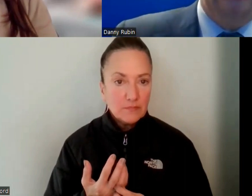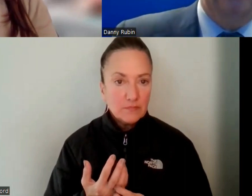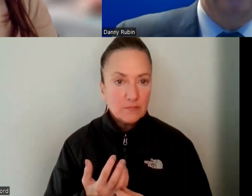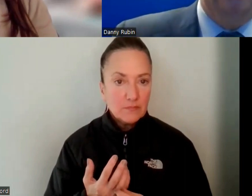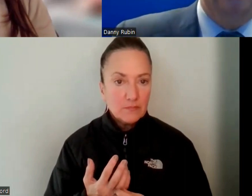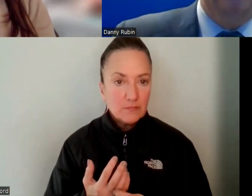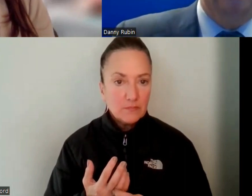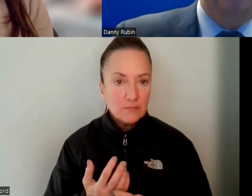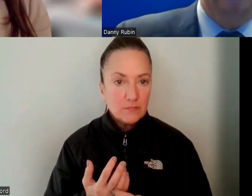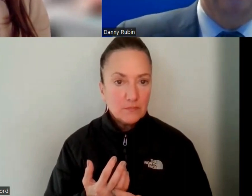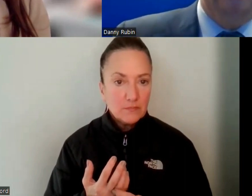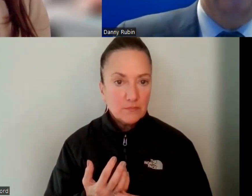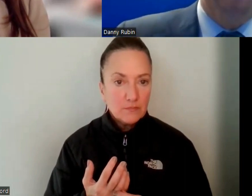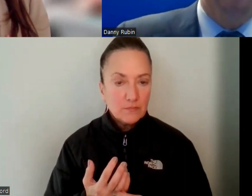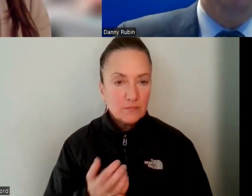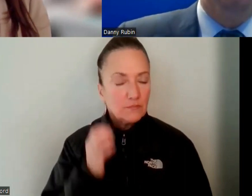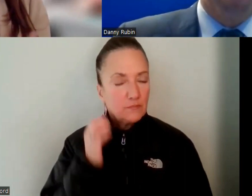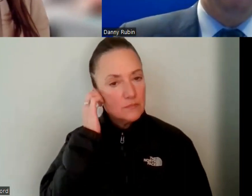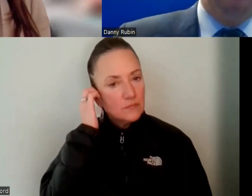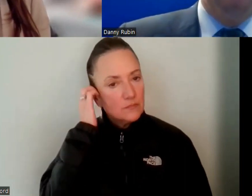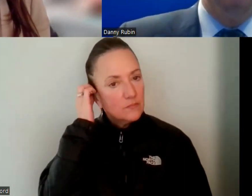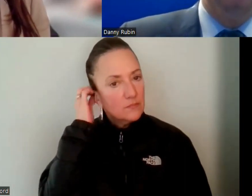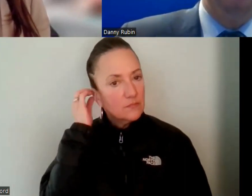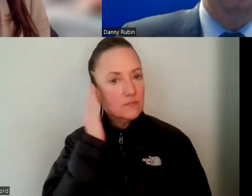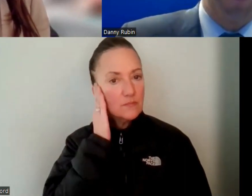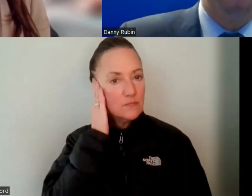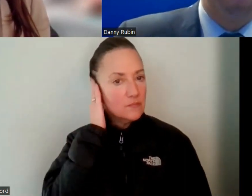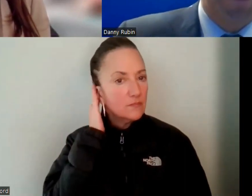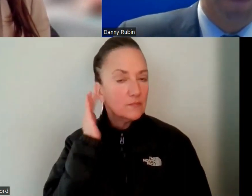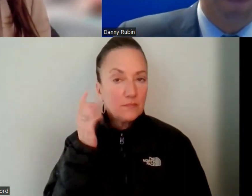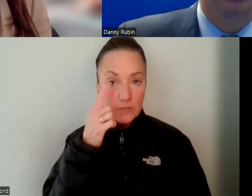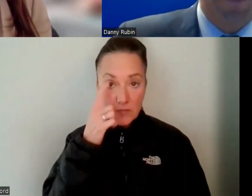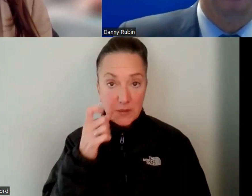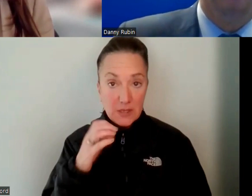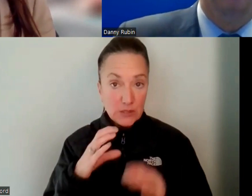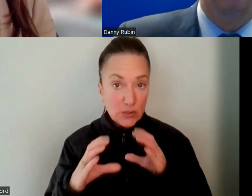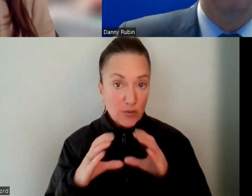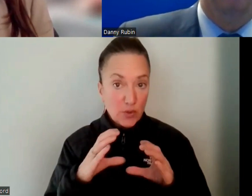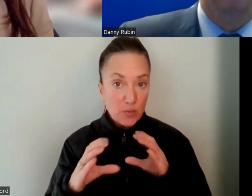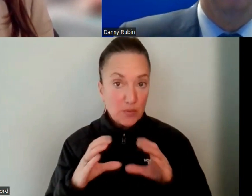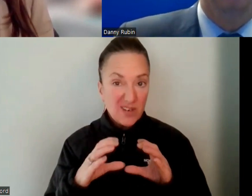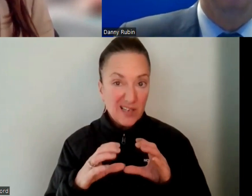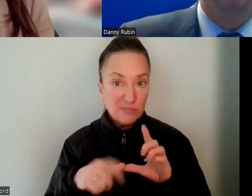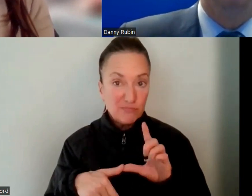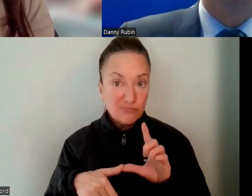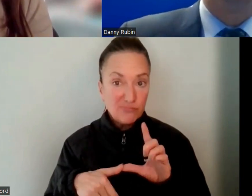And this was because of the communication gap. I realized after